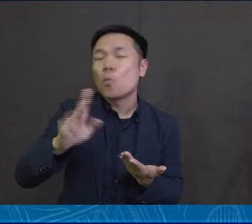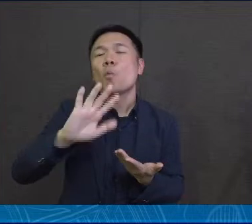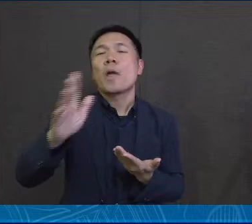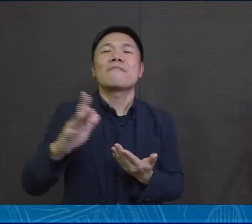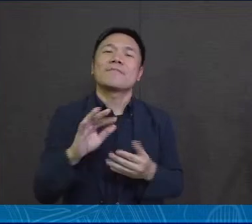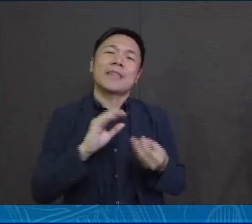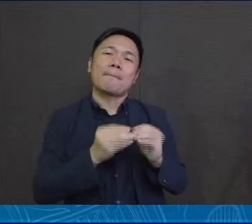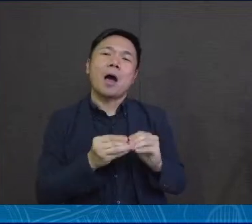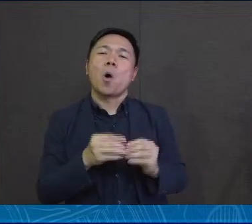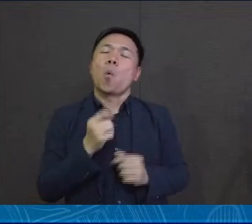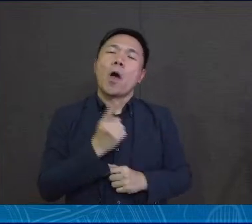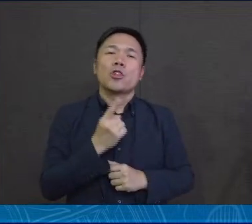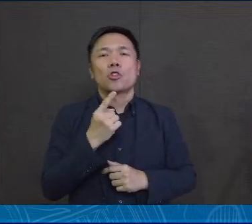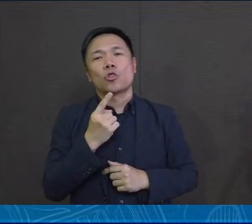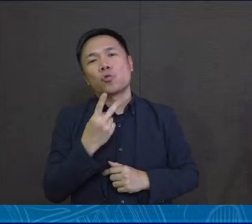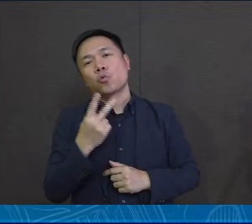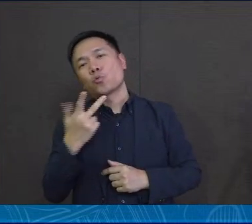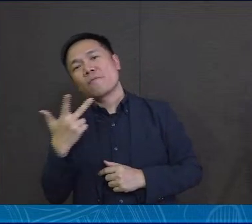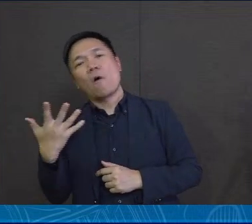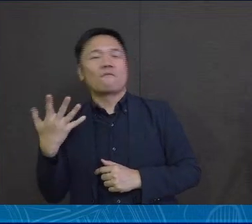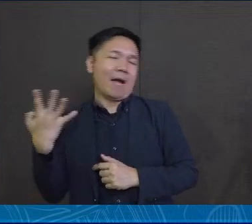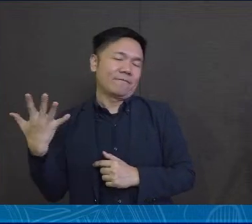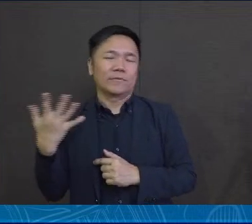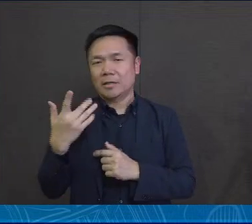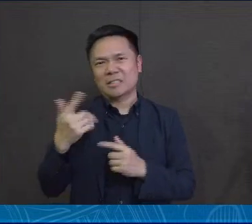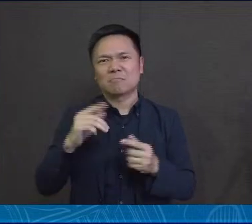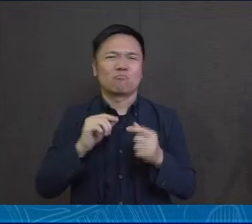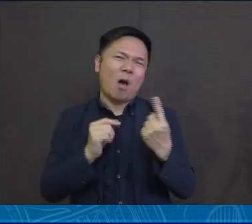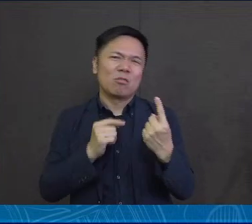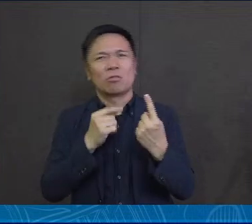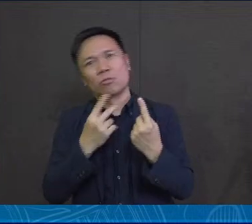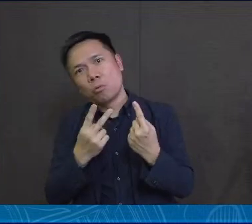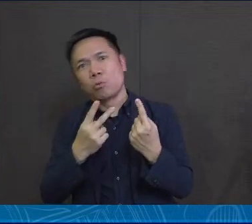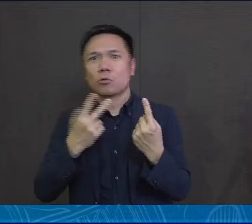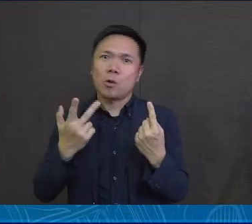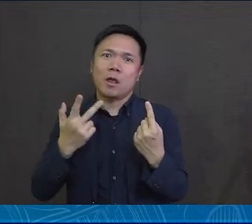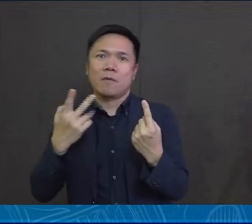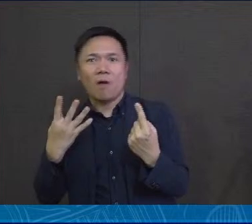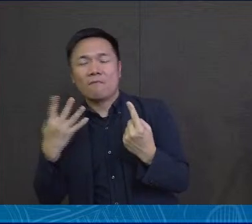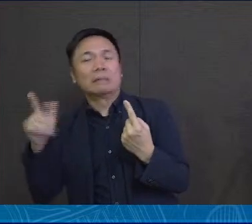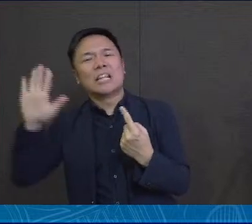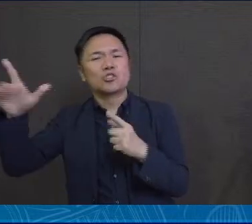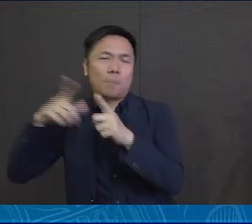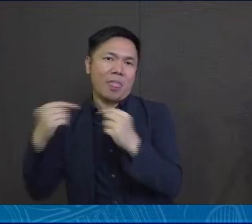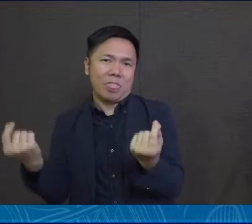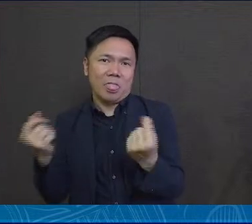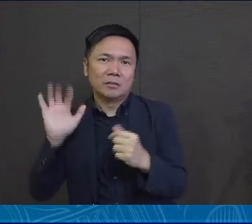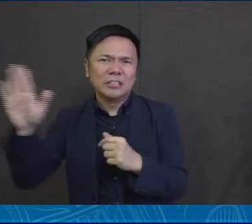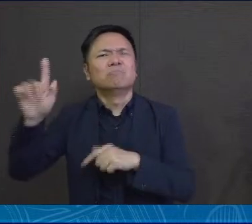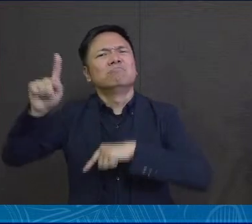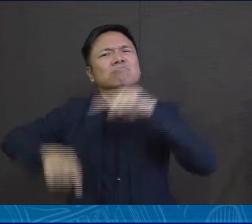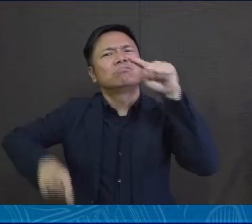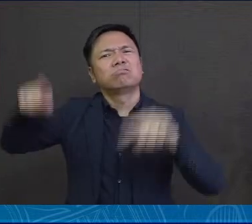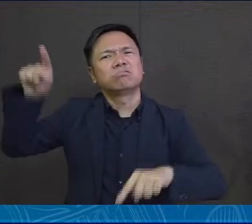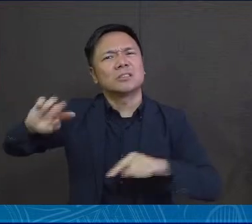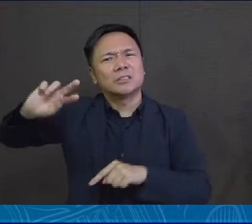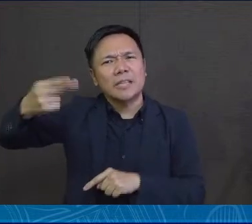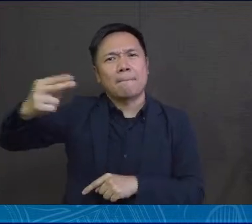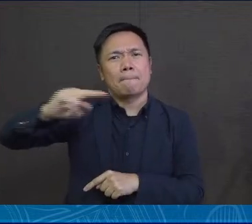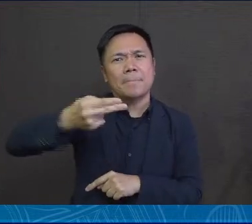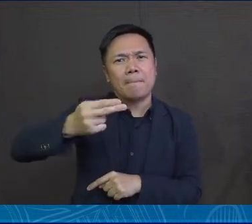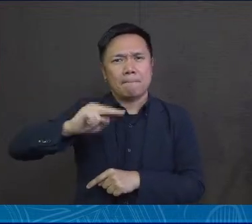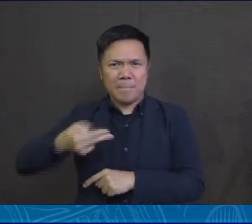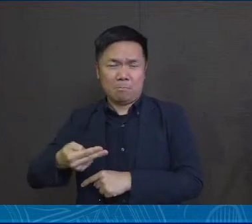serial numbers on the annual basis. So the same phenomenon has different names, and that is one of